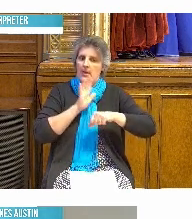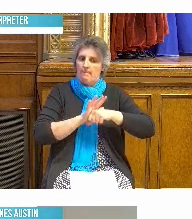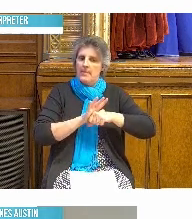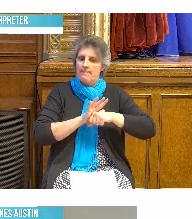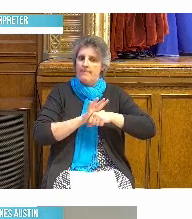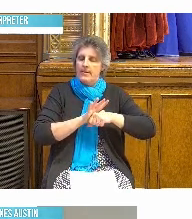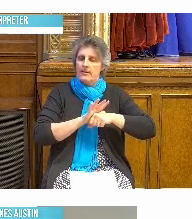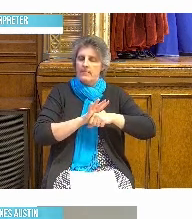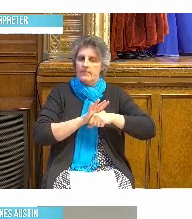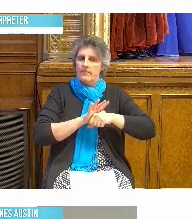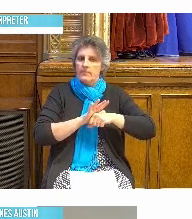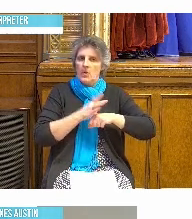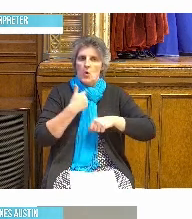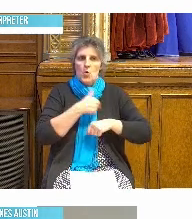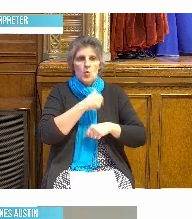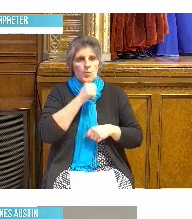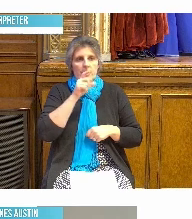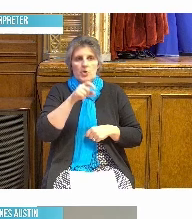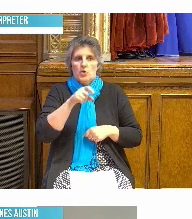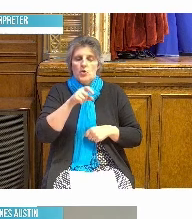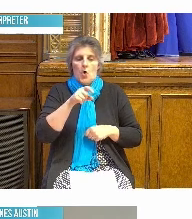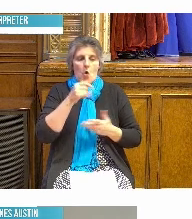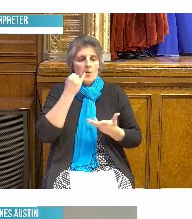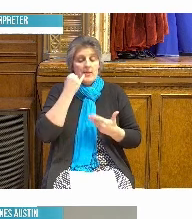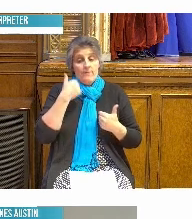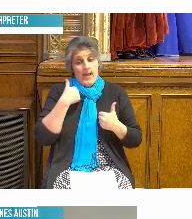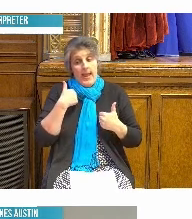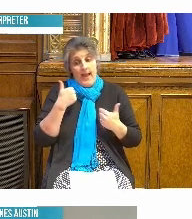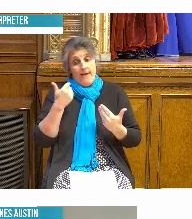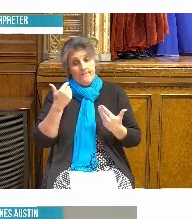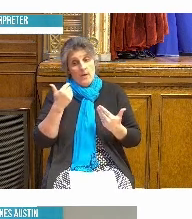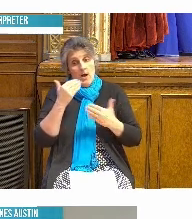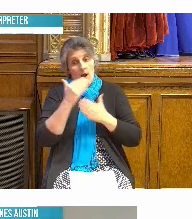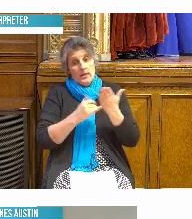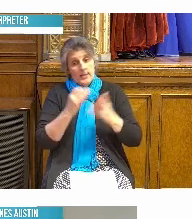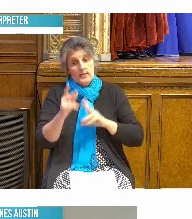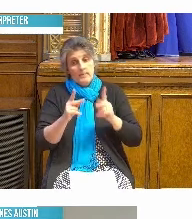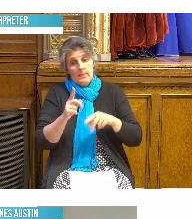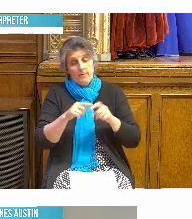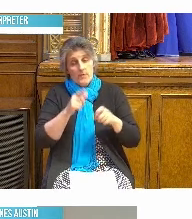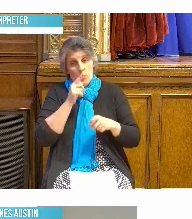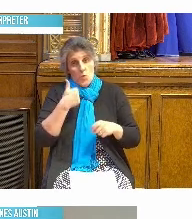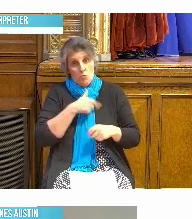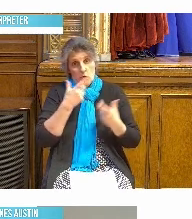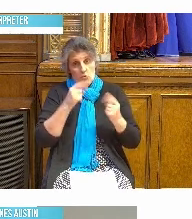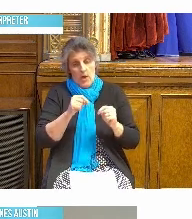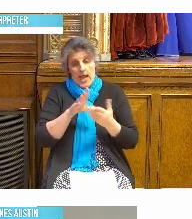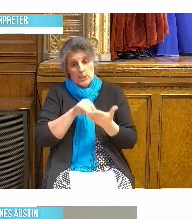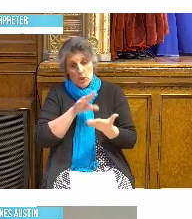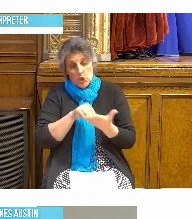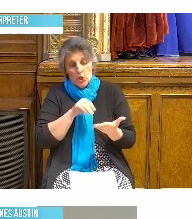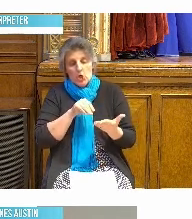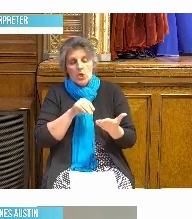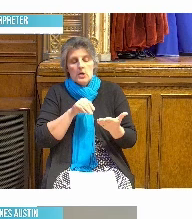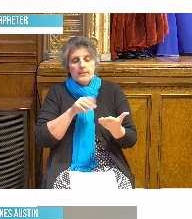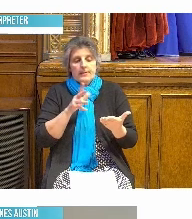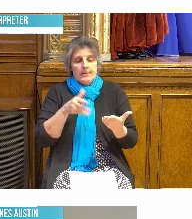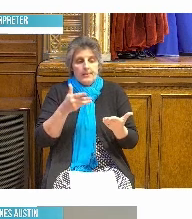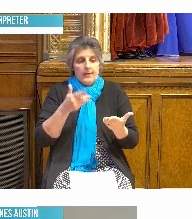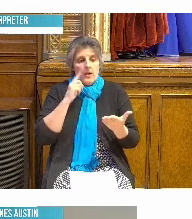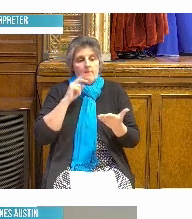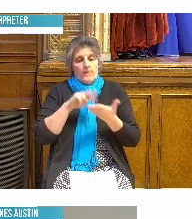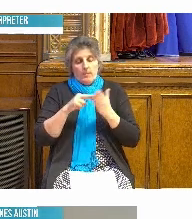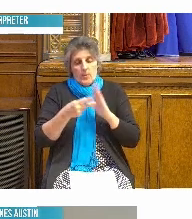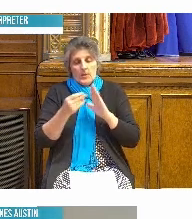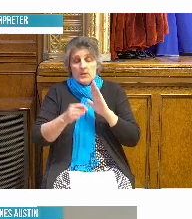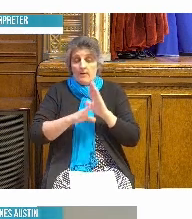uh, we don't necessarily, if we have a list of people from whom we're trying to learn for purposes